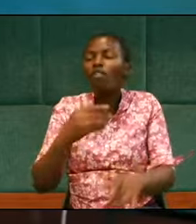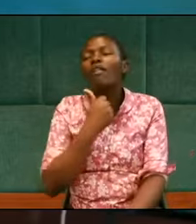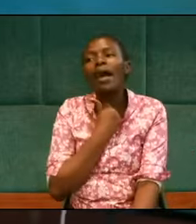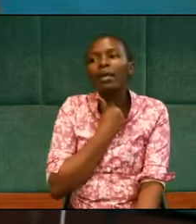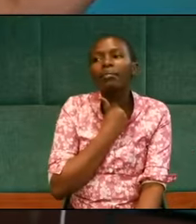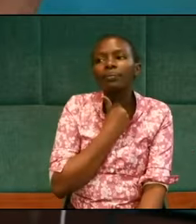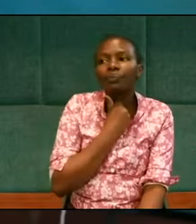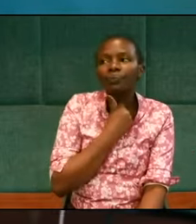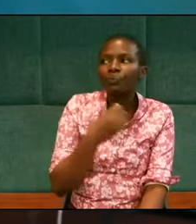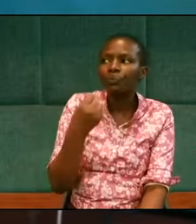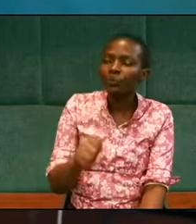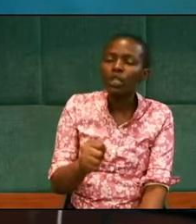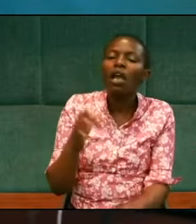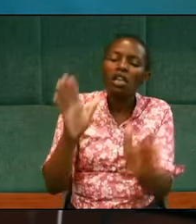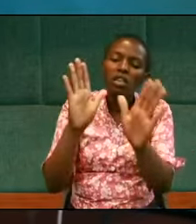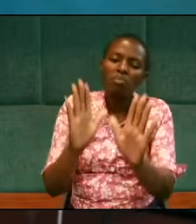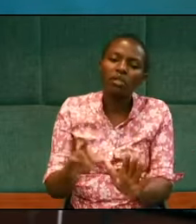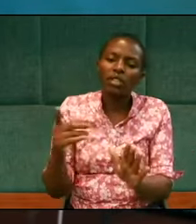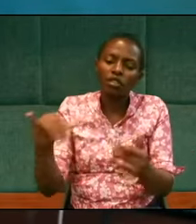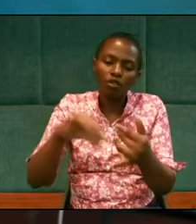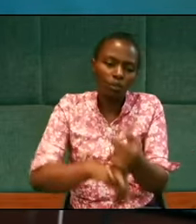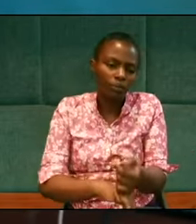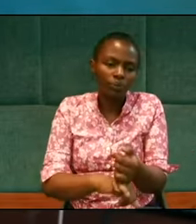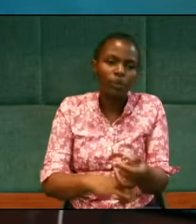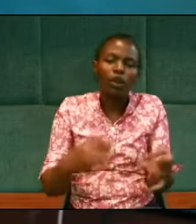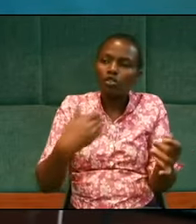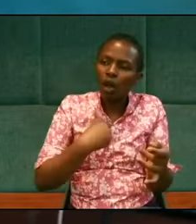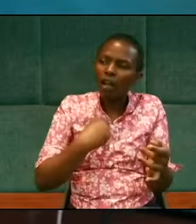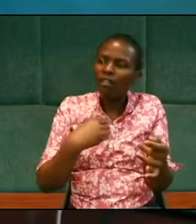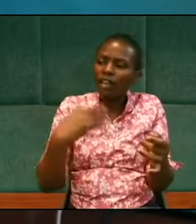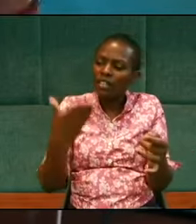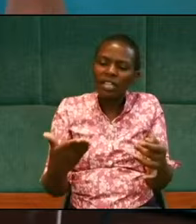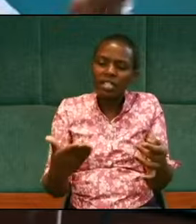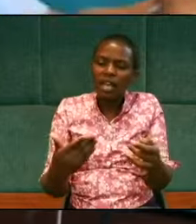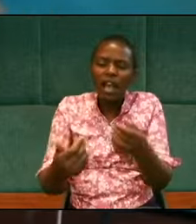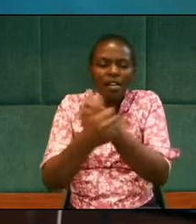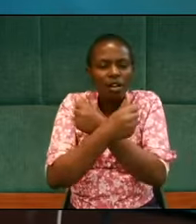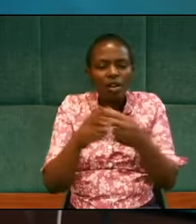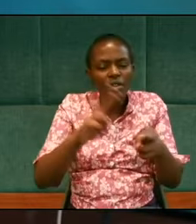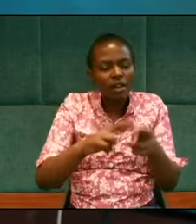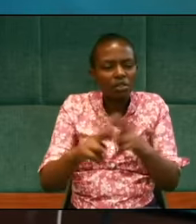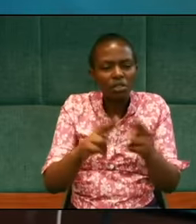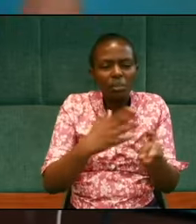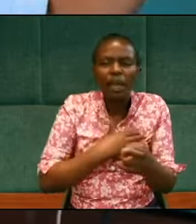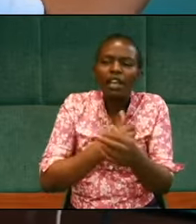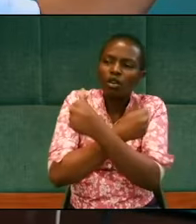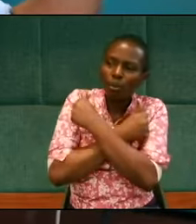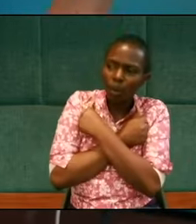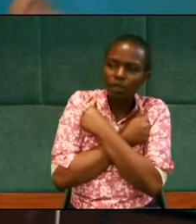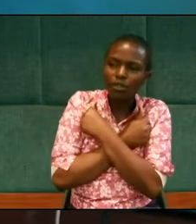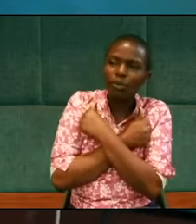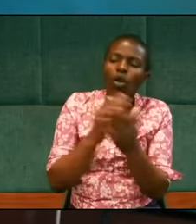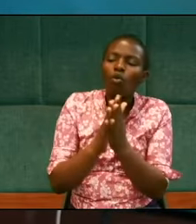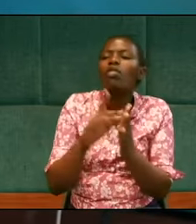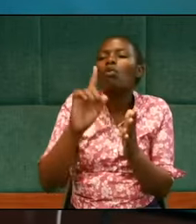So, the purpose of marriage is to mutually complement one another. It's a purpose.